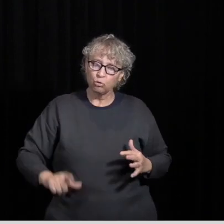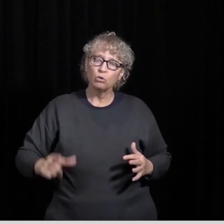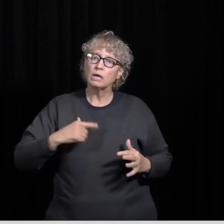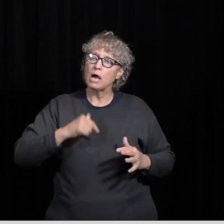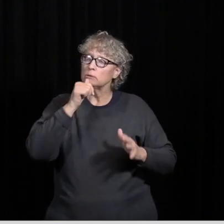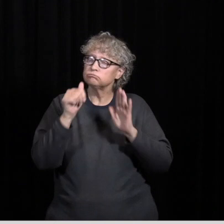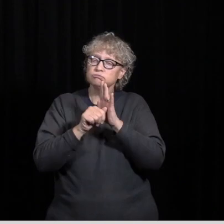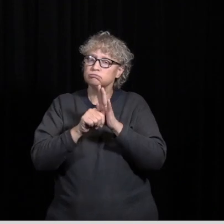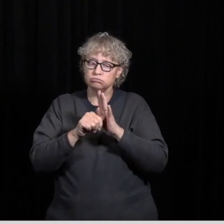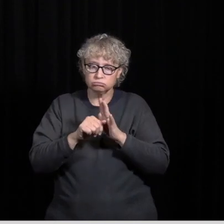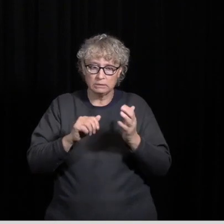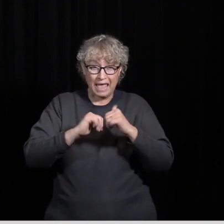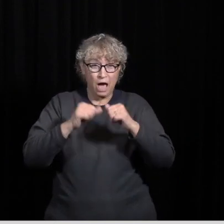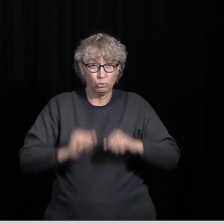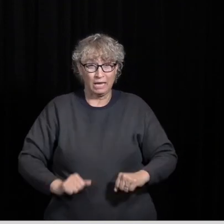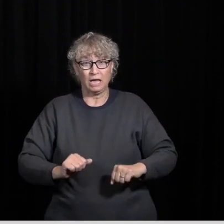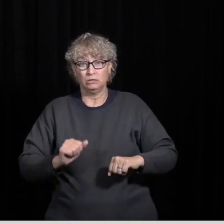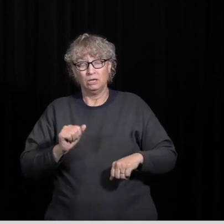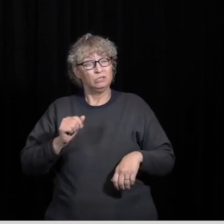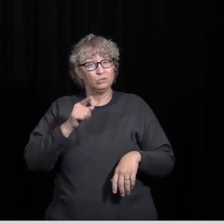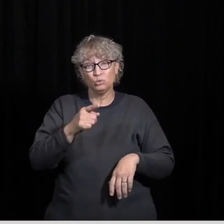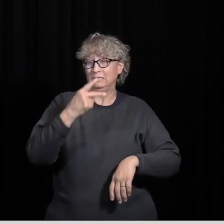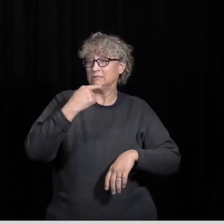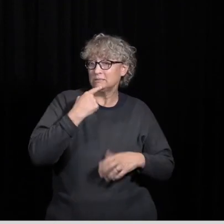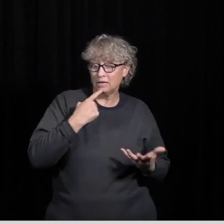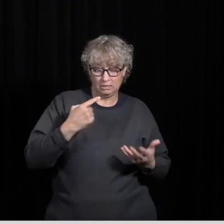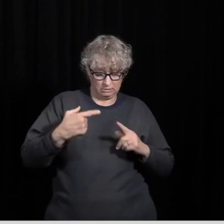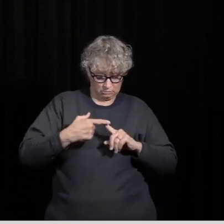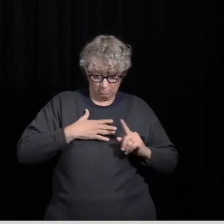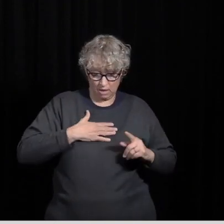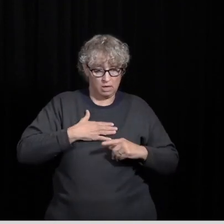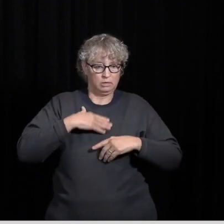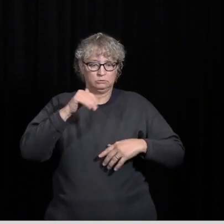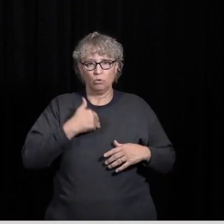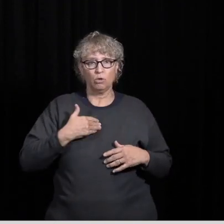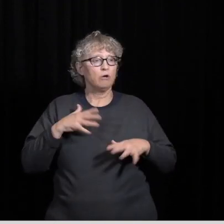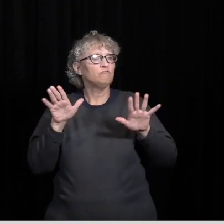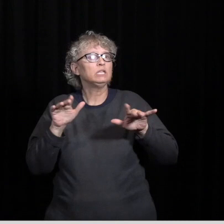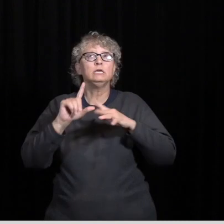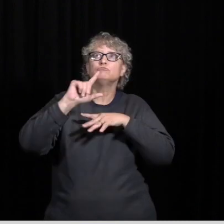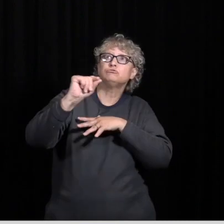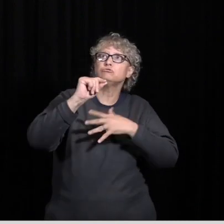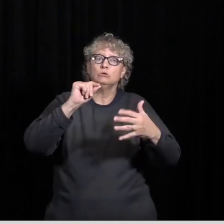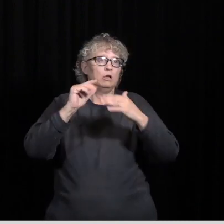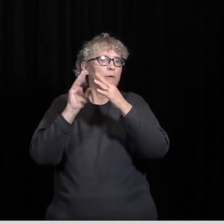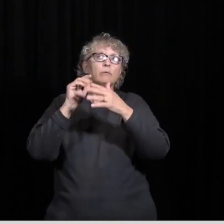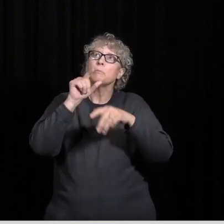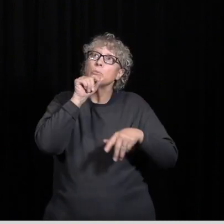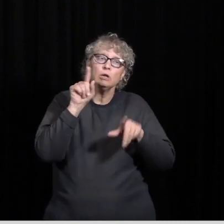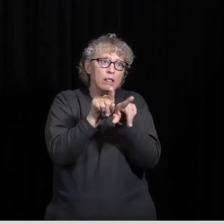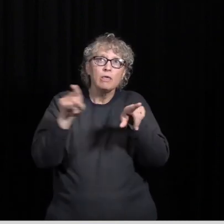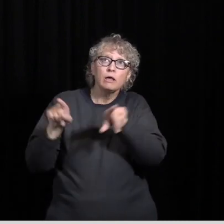refuge. How can you say, so here's the antagonist, how can you say to my soul, flee like a bird to your mountain? For behold, the